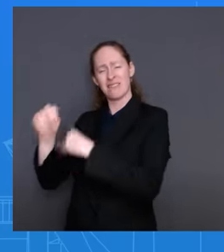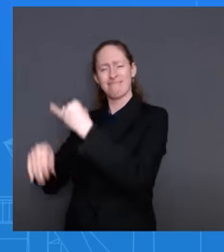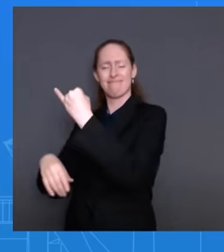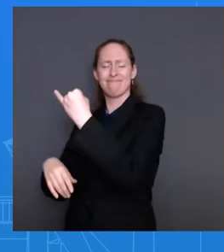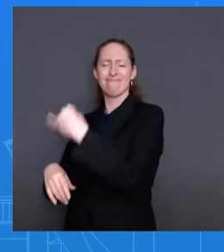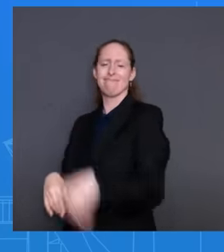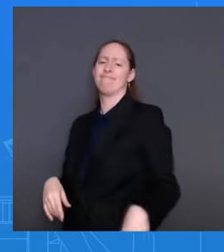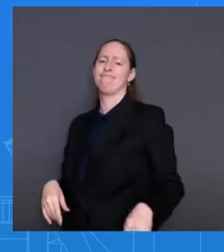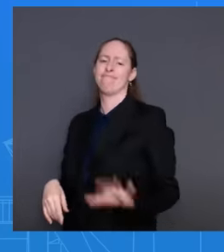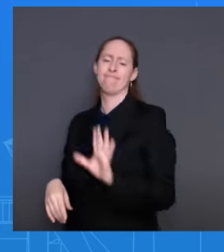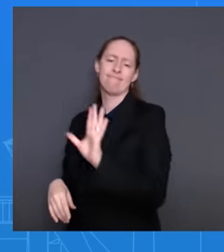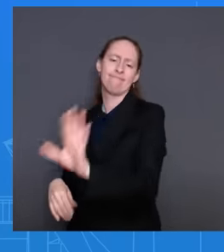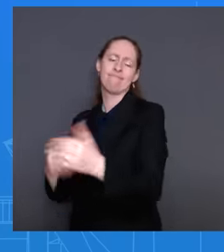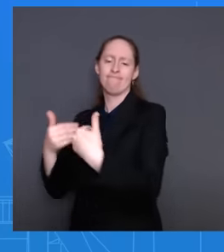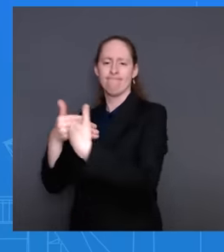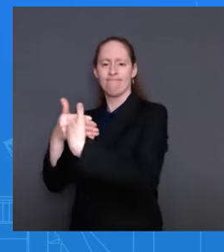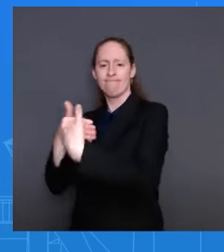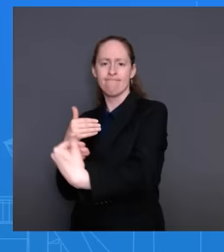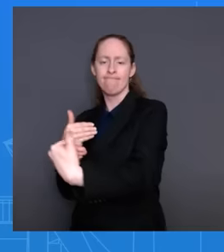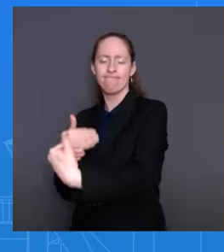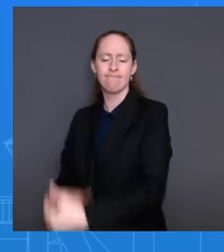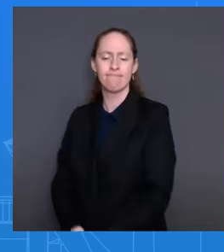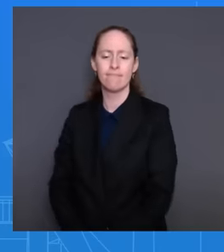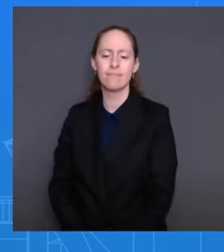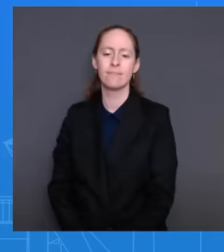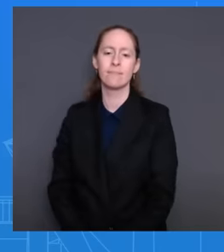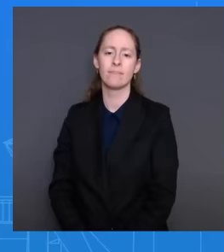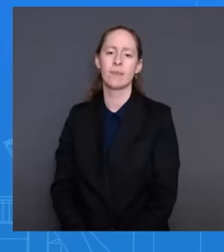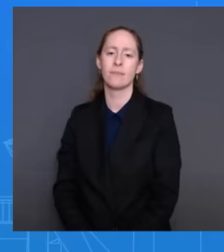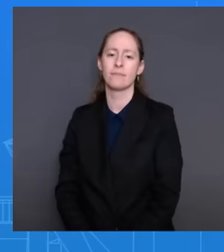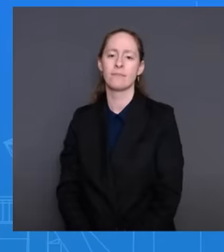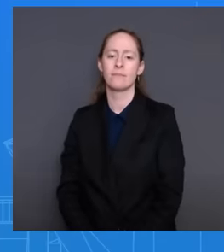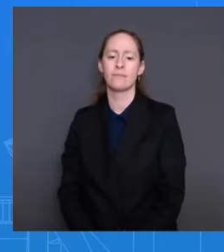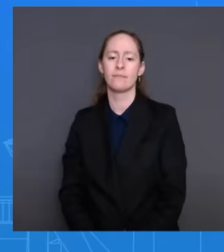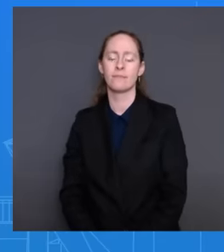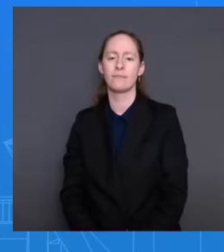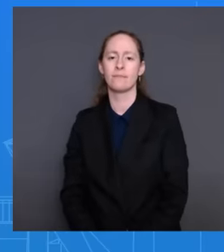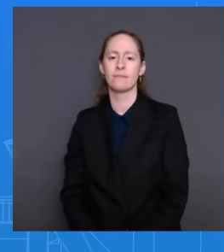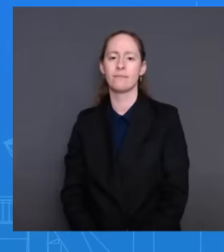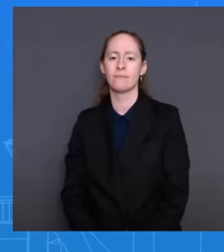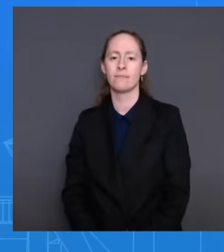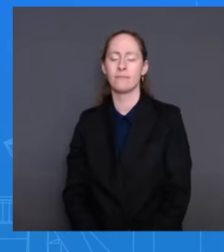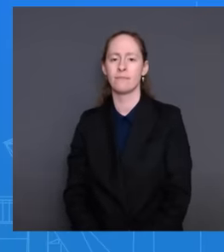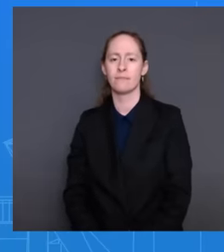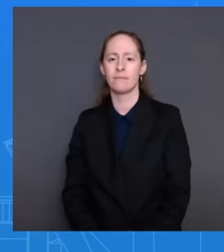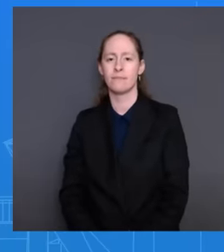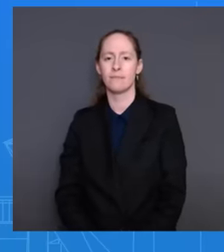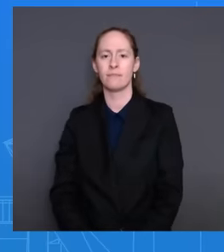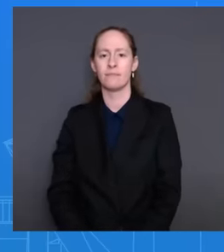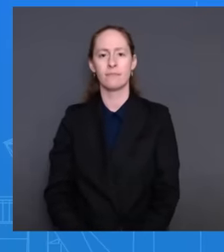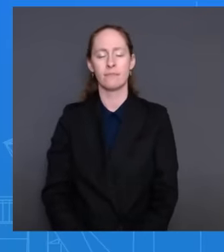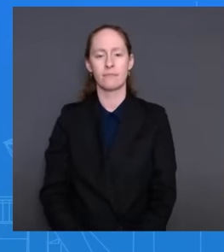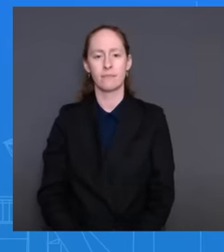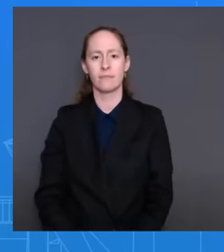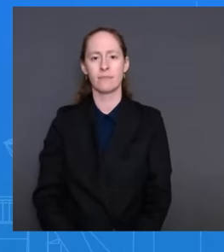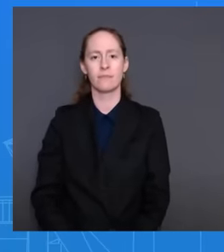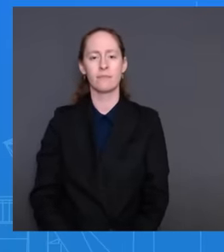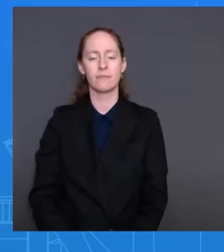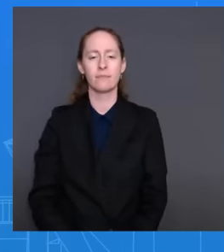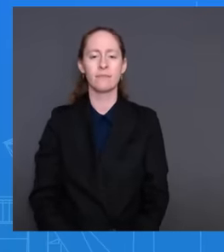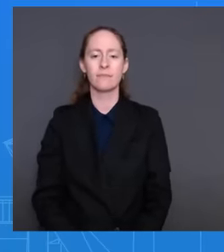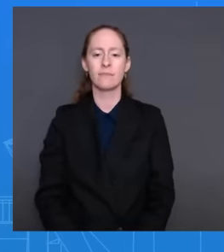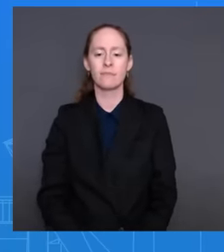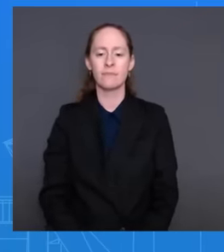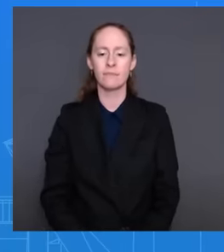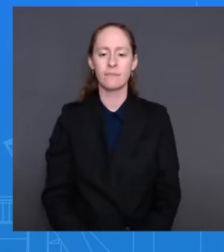his acknowledgement of the responsibility that the Fed has. Have the tariff reviews come up at all, or can you give us the latest on that? The recalls, of course, that easing